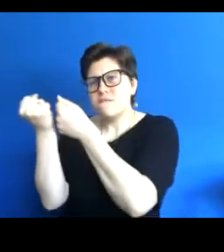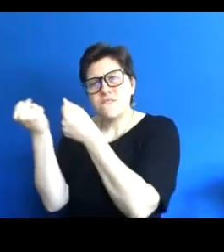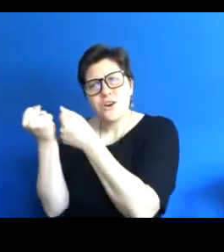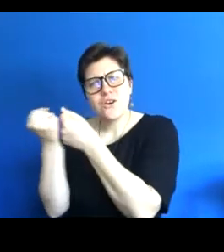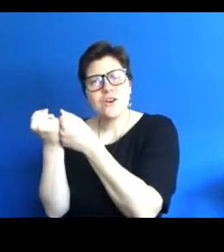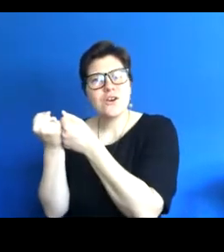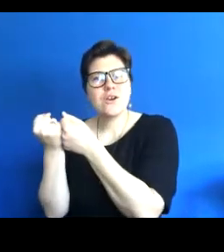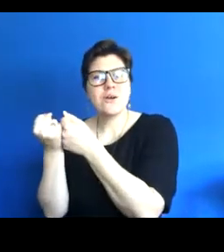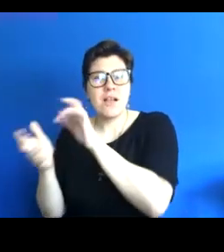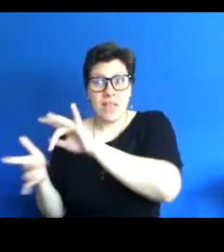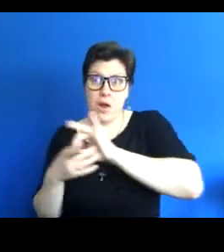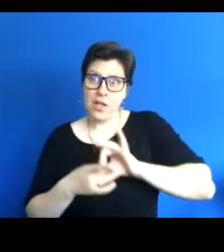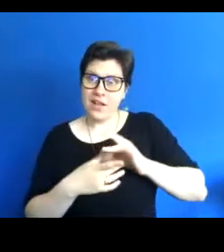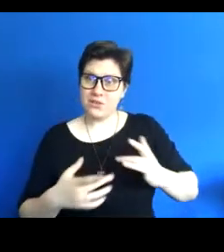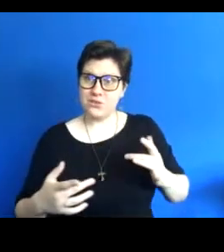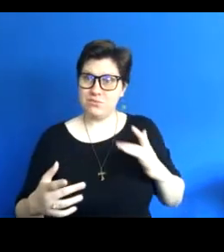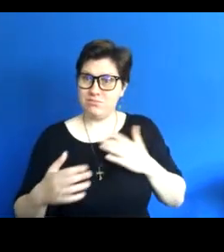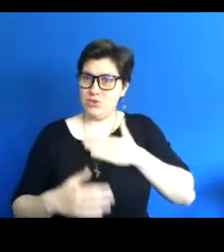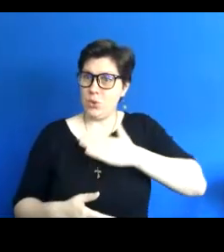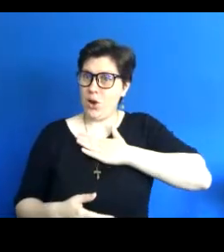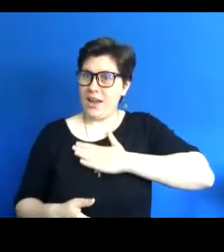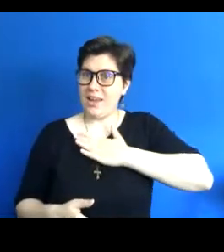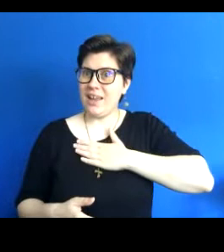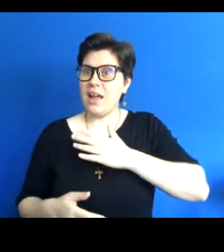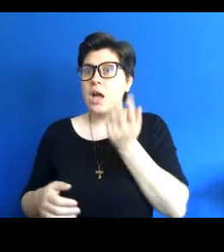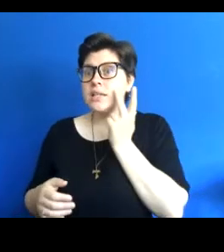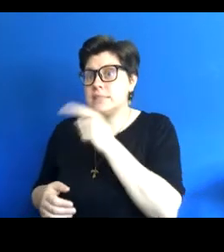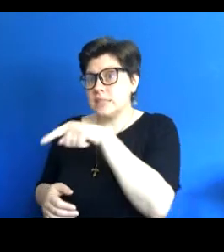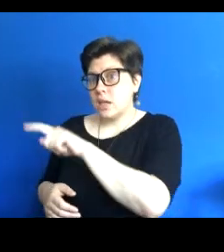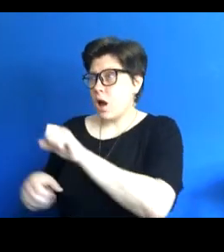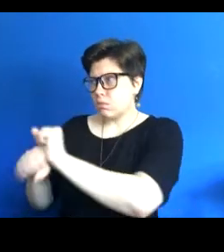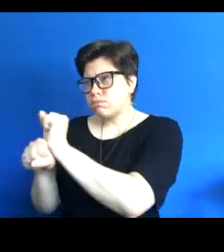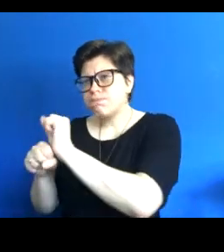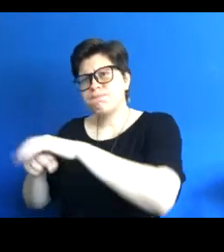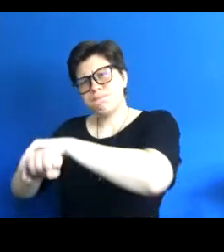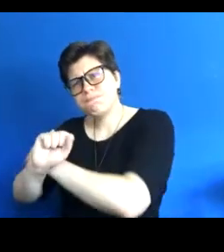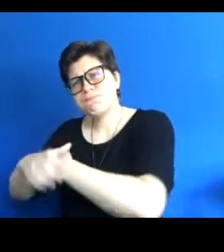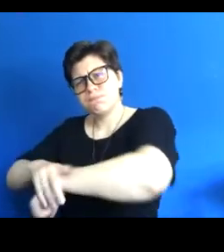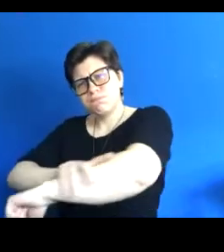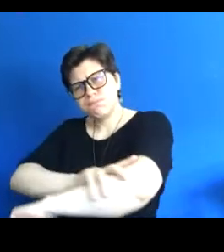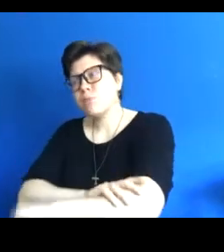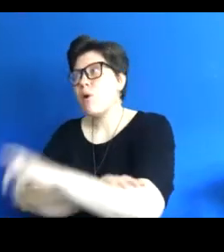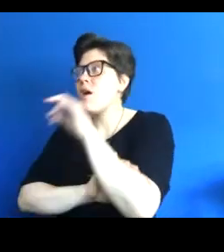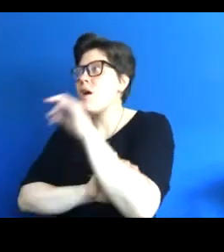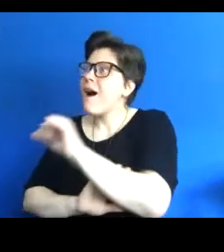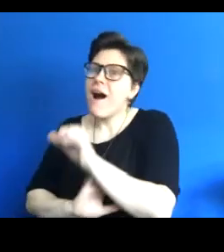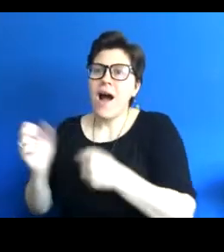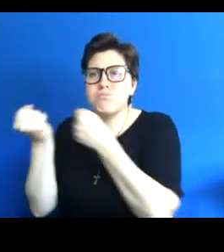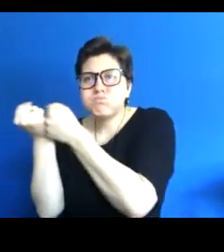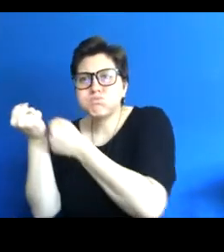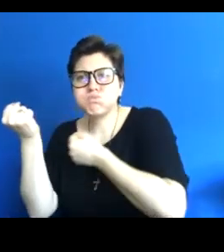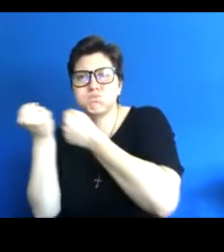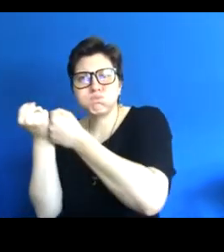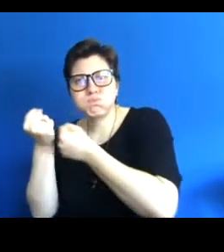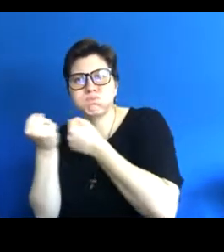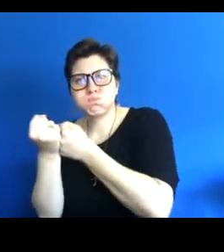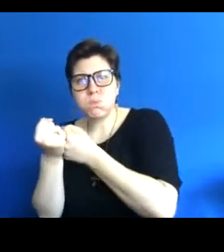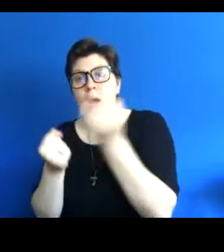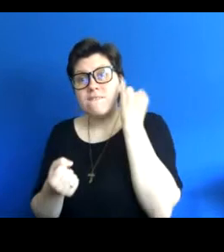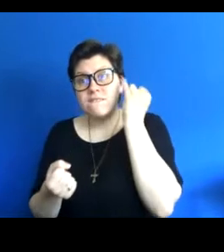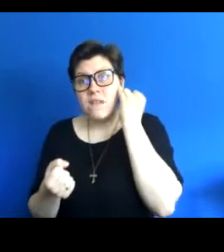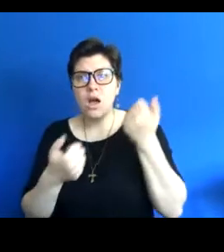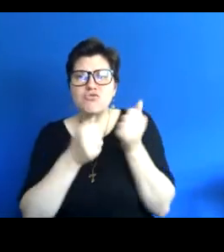students, especially when we see them putting in so much effort, especially when we see them trying and trying again. Even